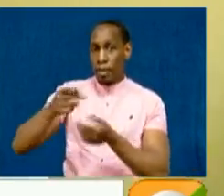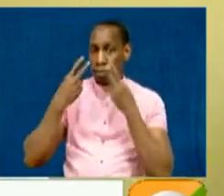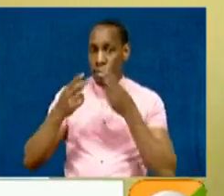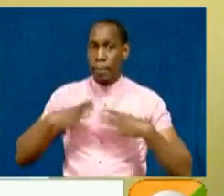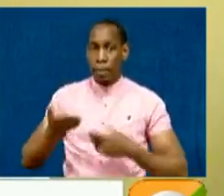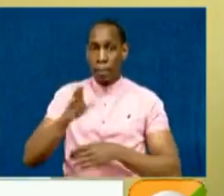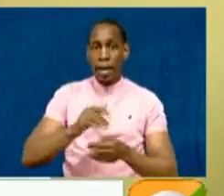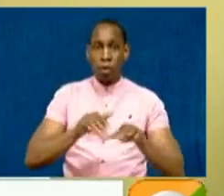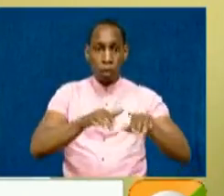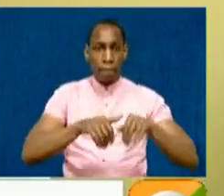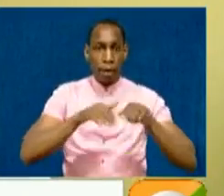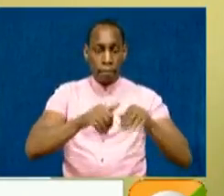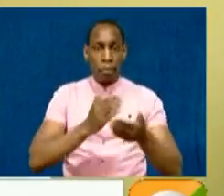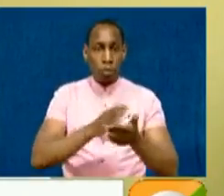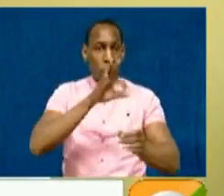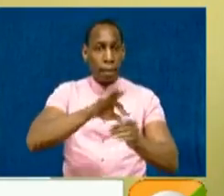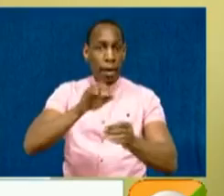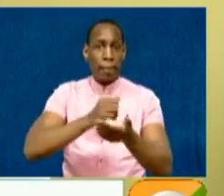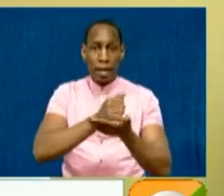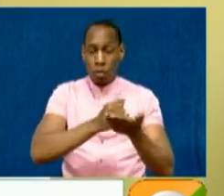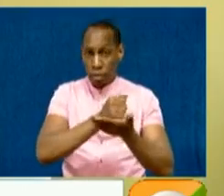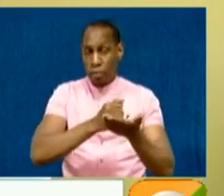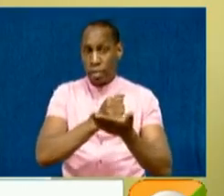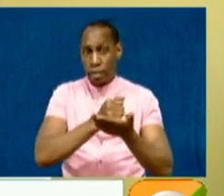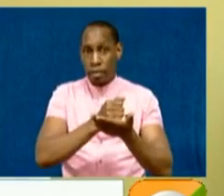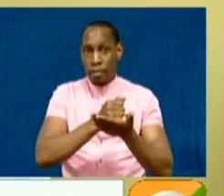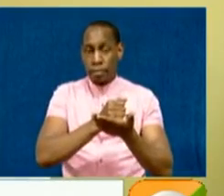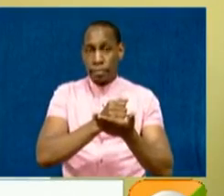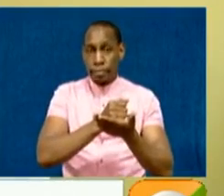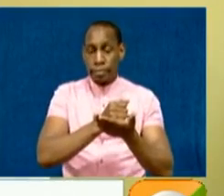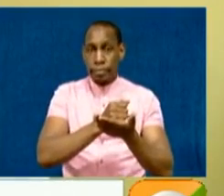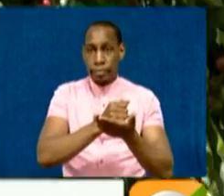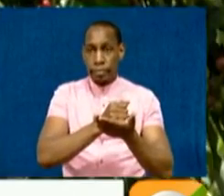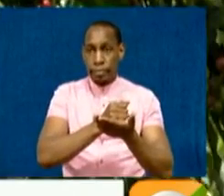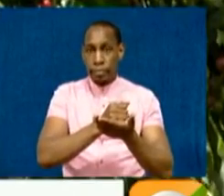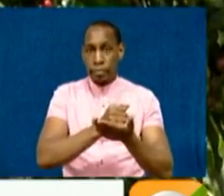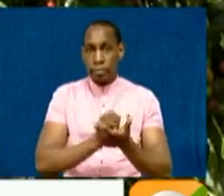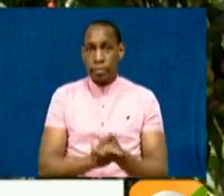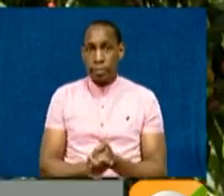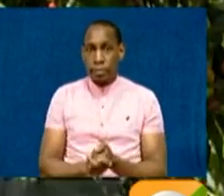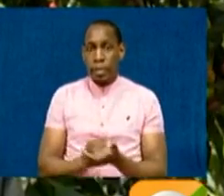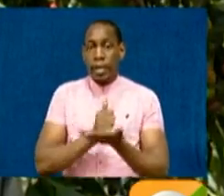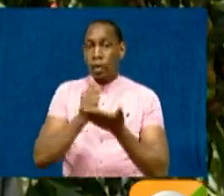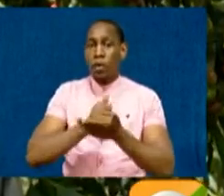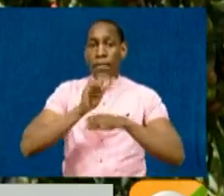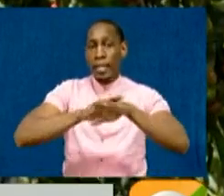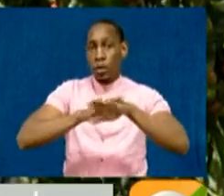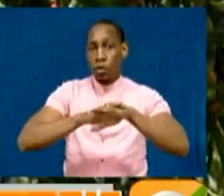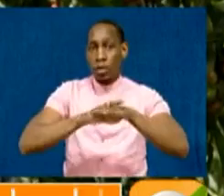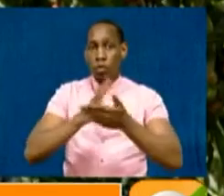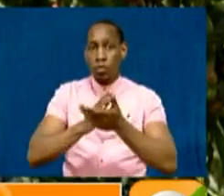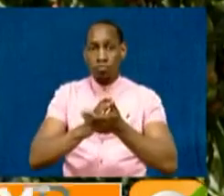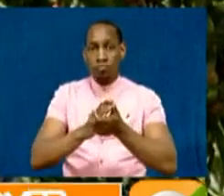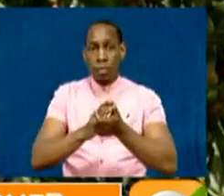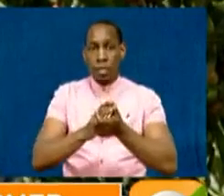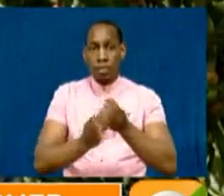people go back to their farms and really put in the effort to rehabilitate their bushes. Kahawa iko mzuri kwa vile ilizaa